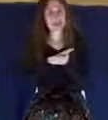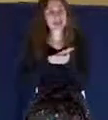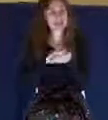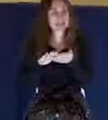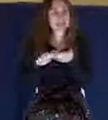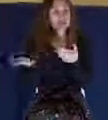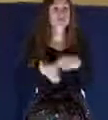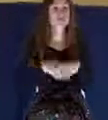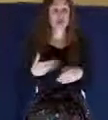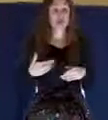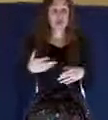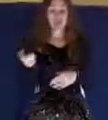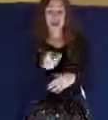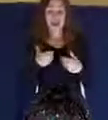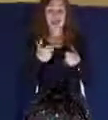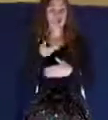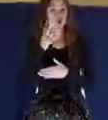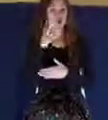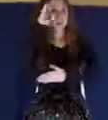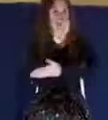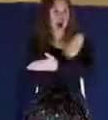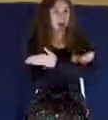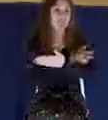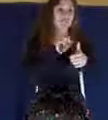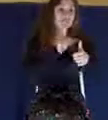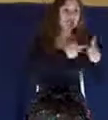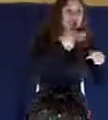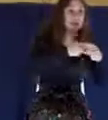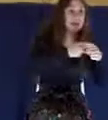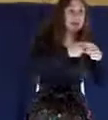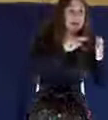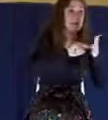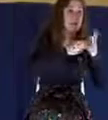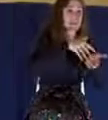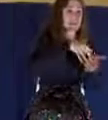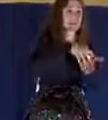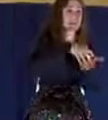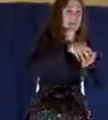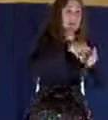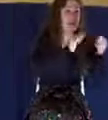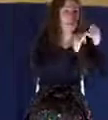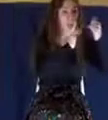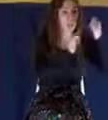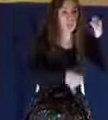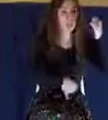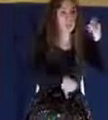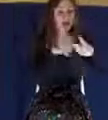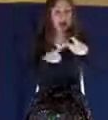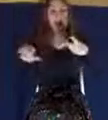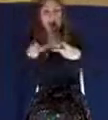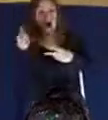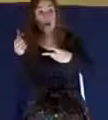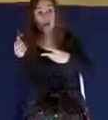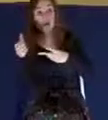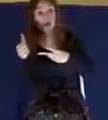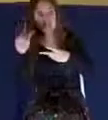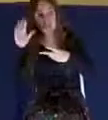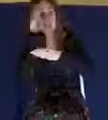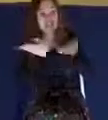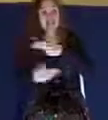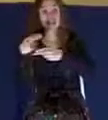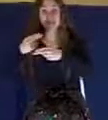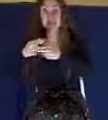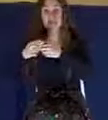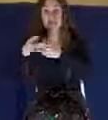Chilion. Mahlon means puny or sickly. Chilion means pining or vanishing. Going by their names, they weren't exactly